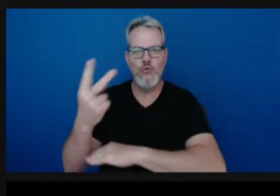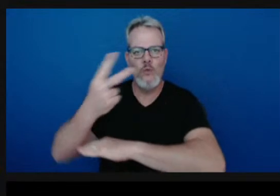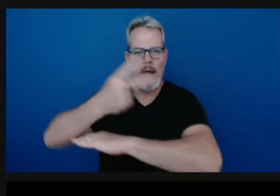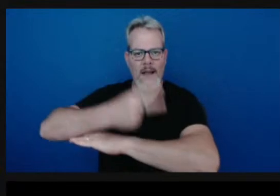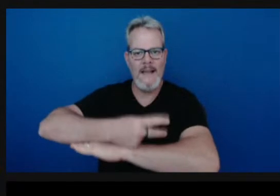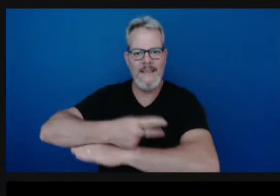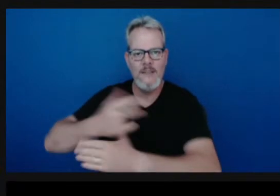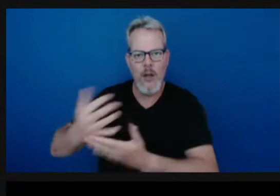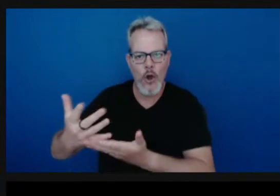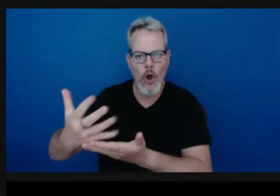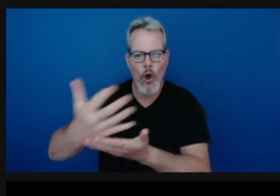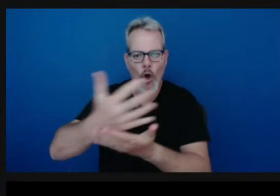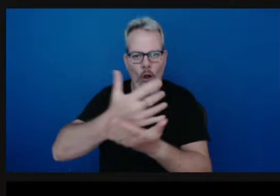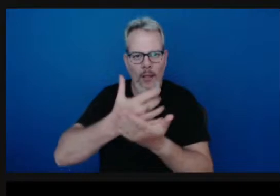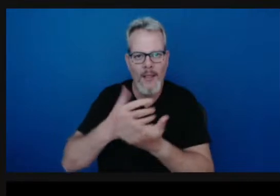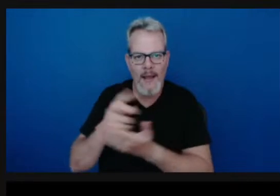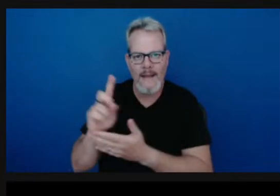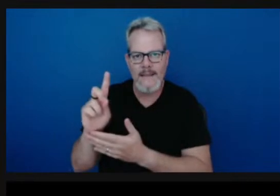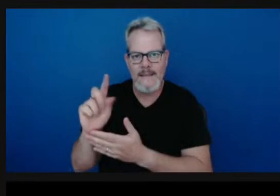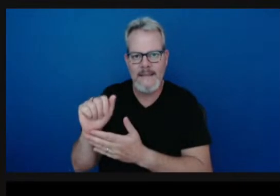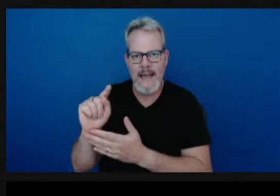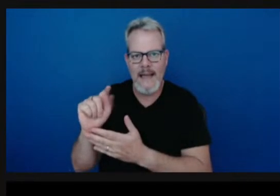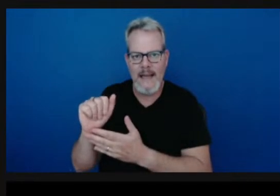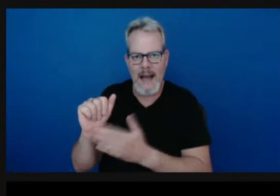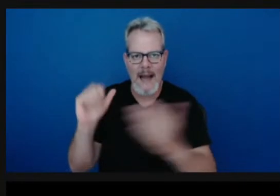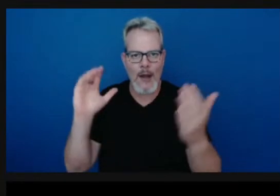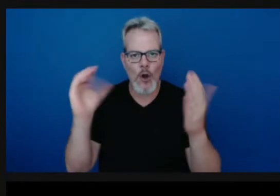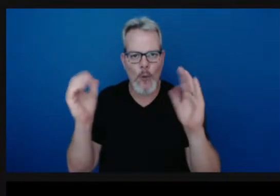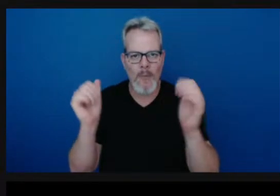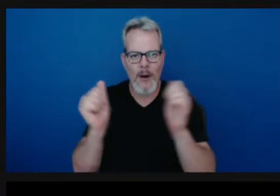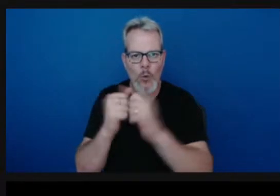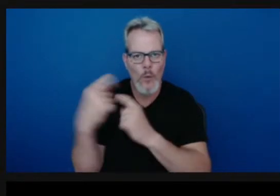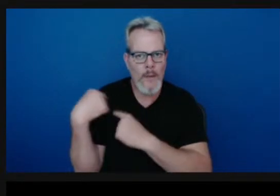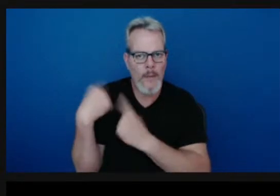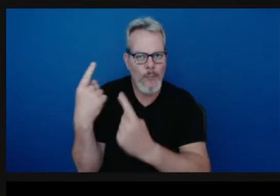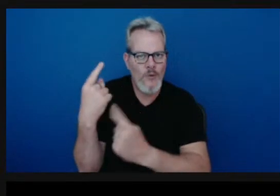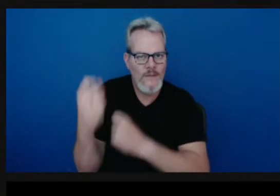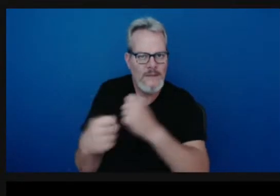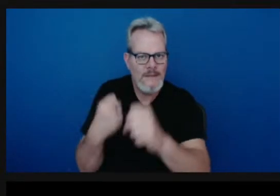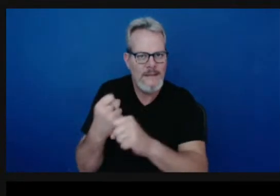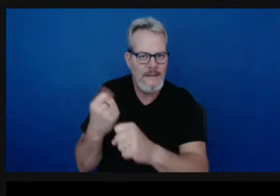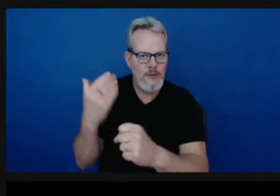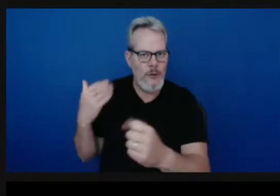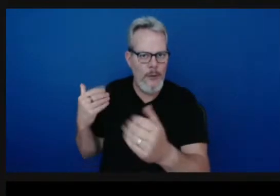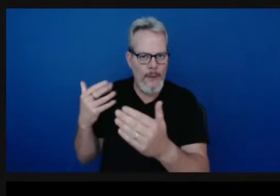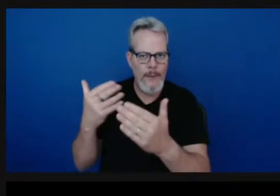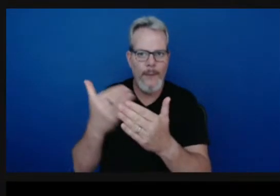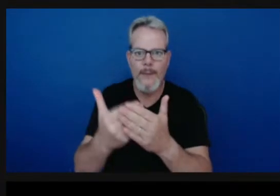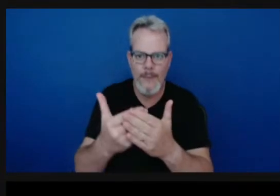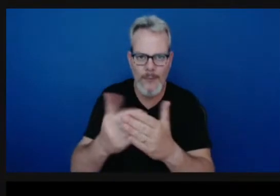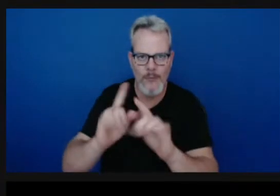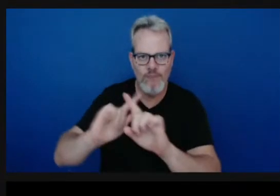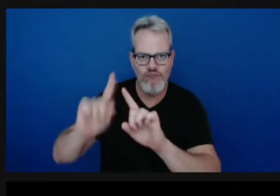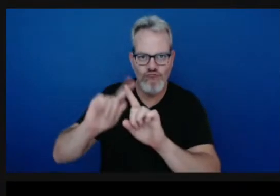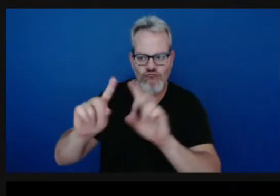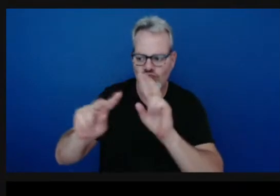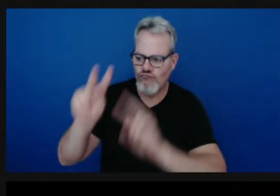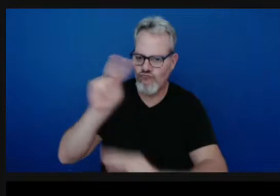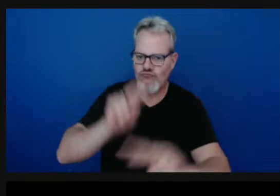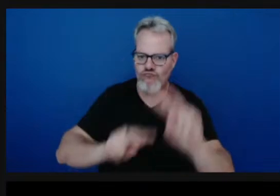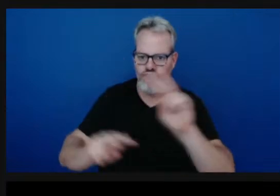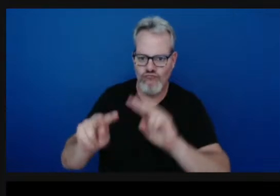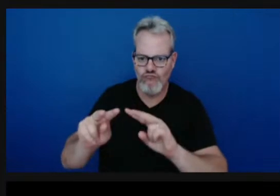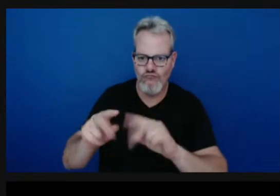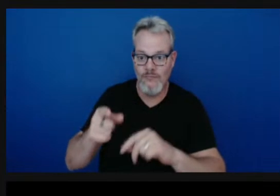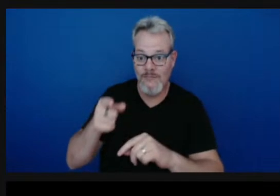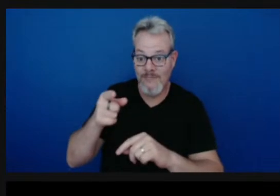Collect all the data and then compare it to what they see the previous year and previous surveys. We've just been looking at some of the GPS stations in Maunaloa that are